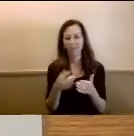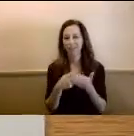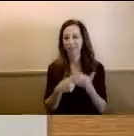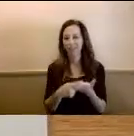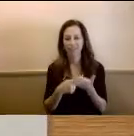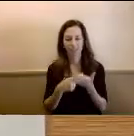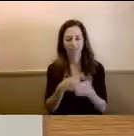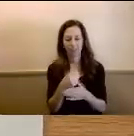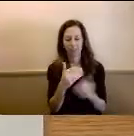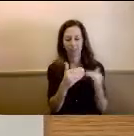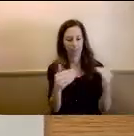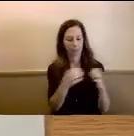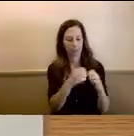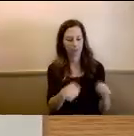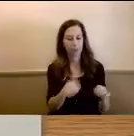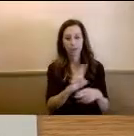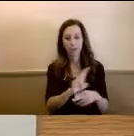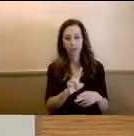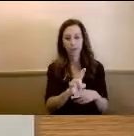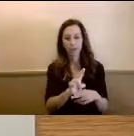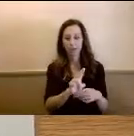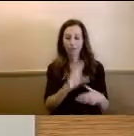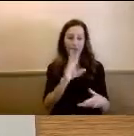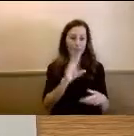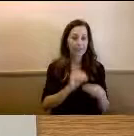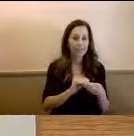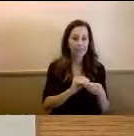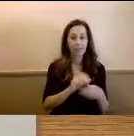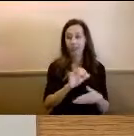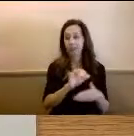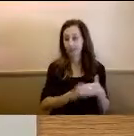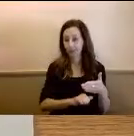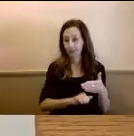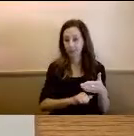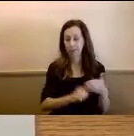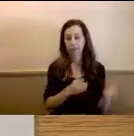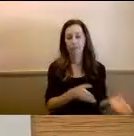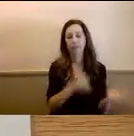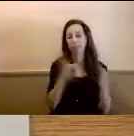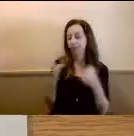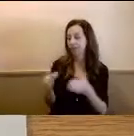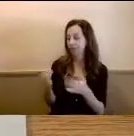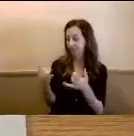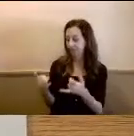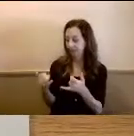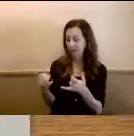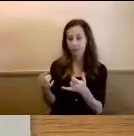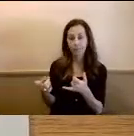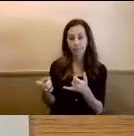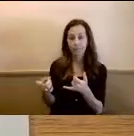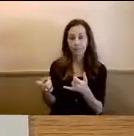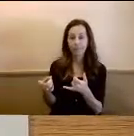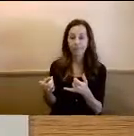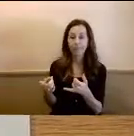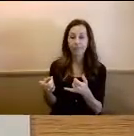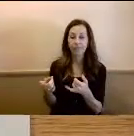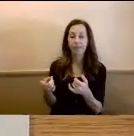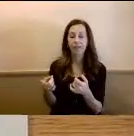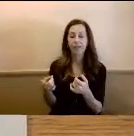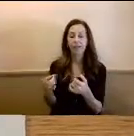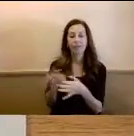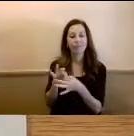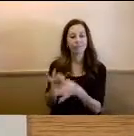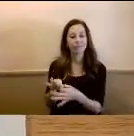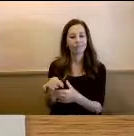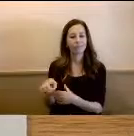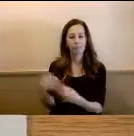covered one-step equations using addition and subtraction. So now we're on to the part of the lesson that has to